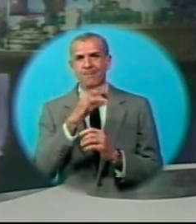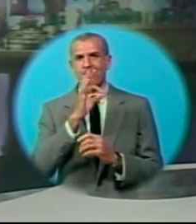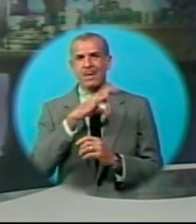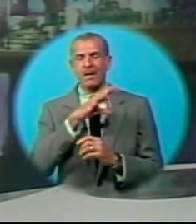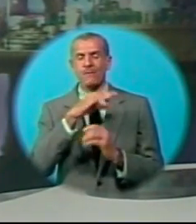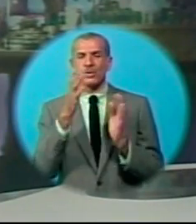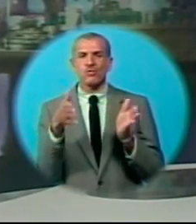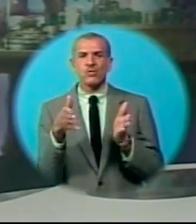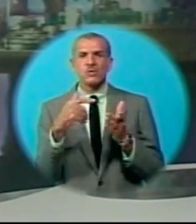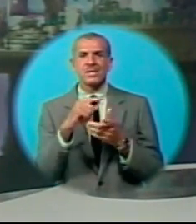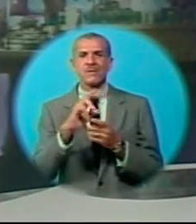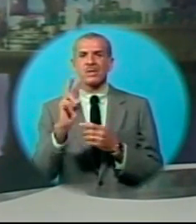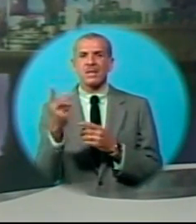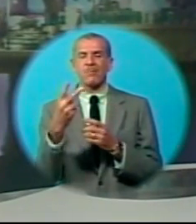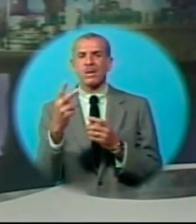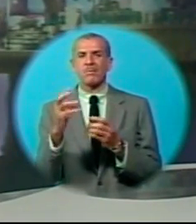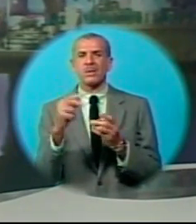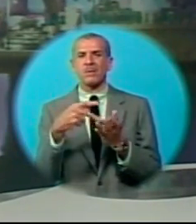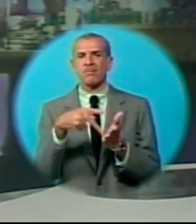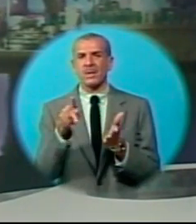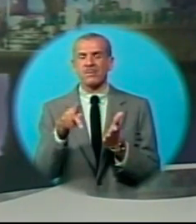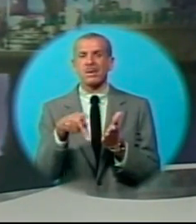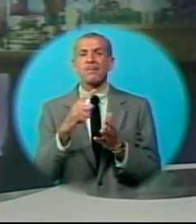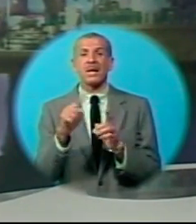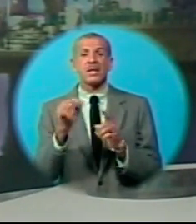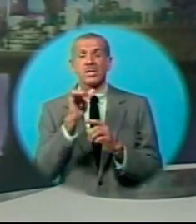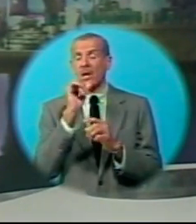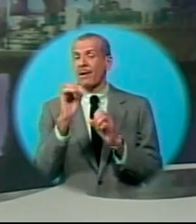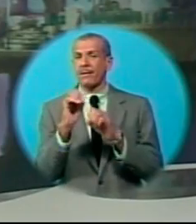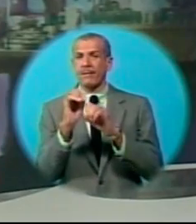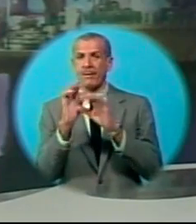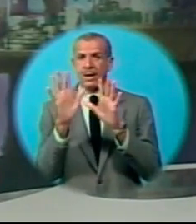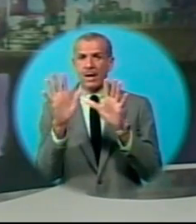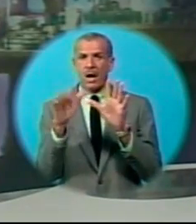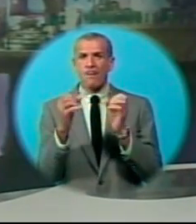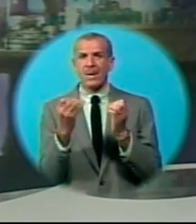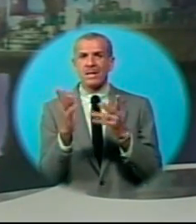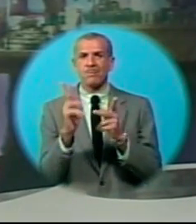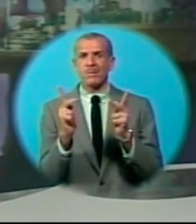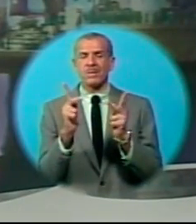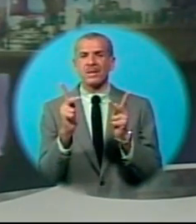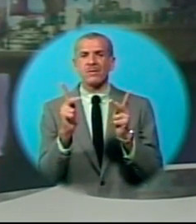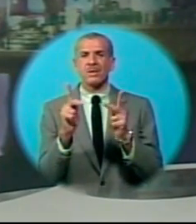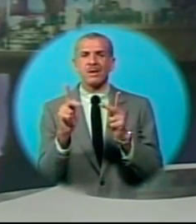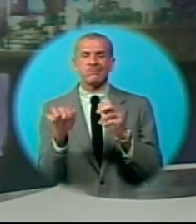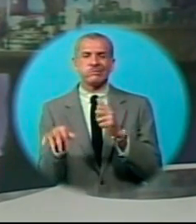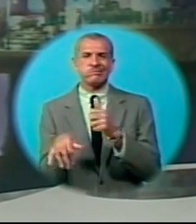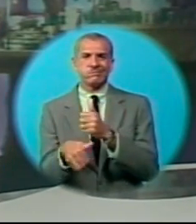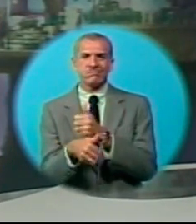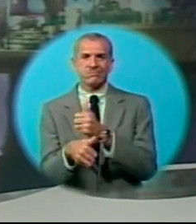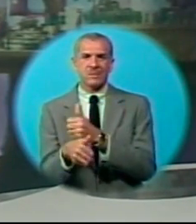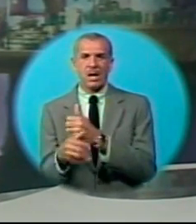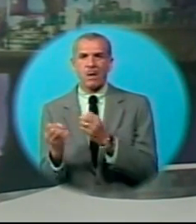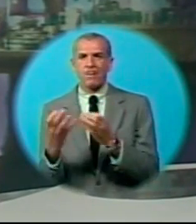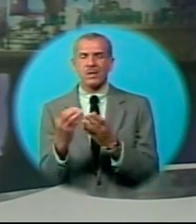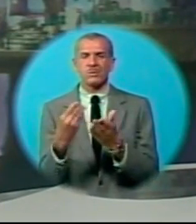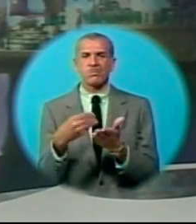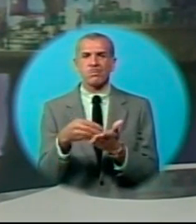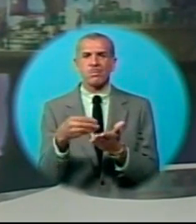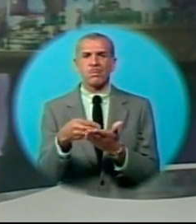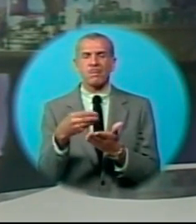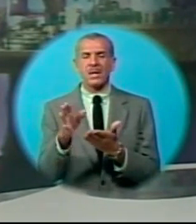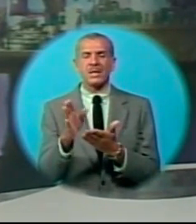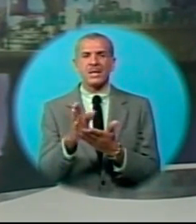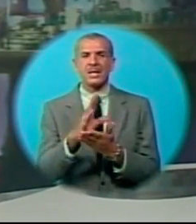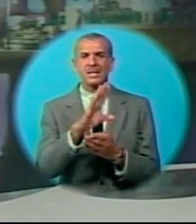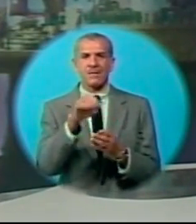beneficiaries receiving double payments. However, it remains unclear how many persons were affected and just how much money